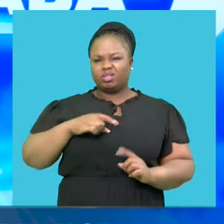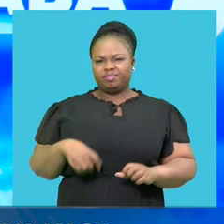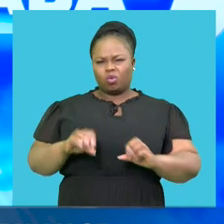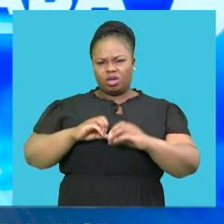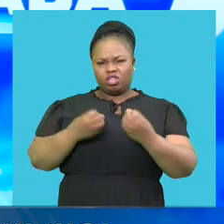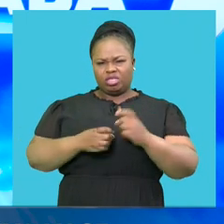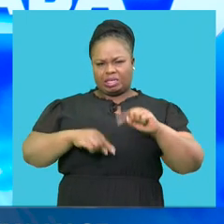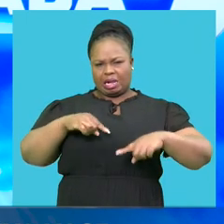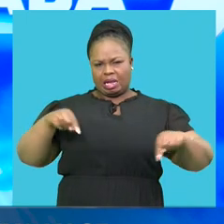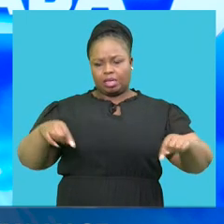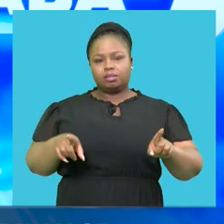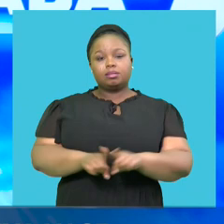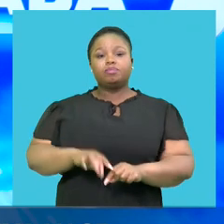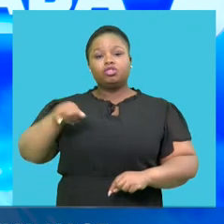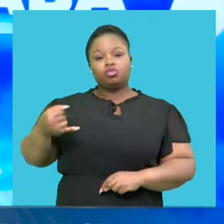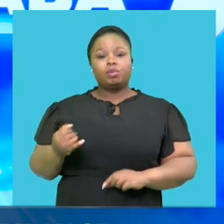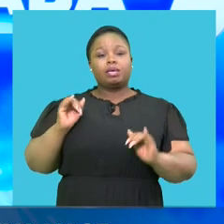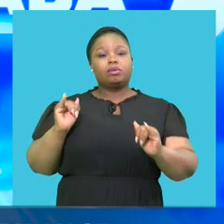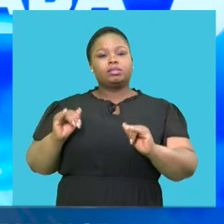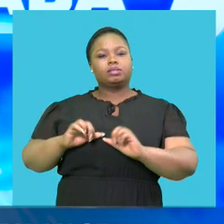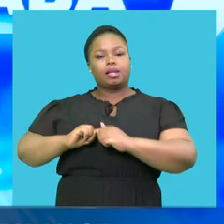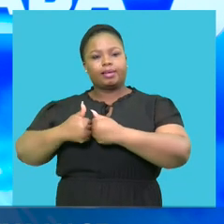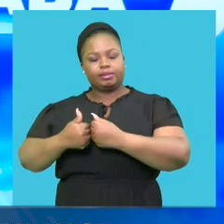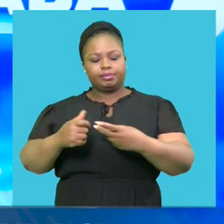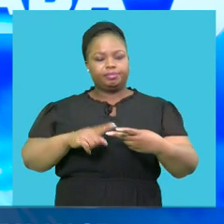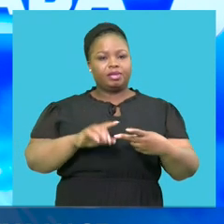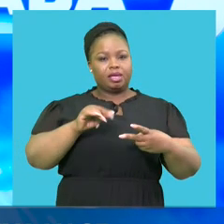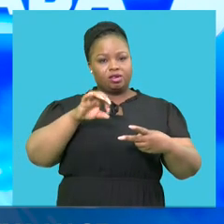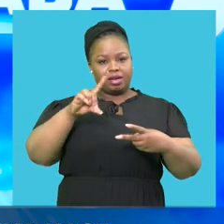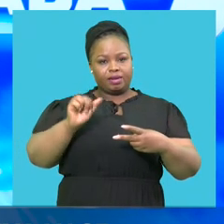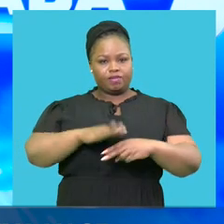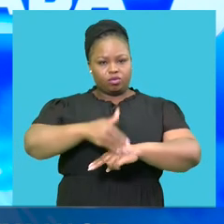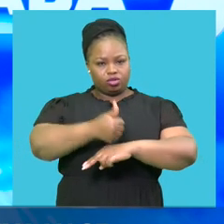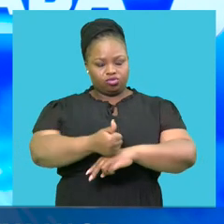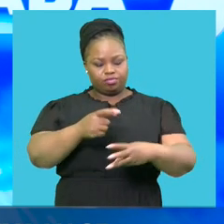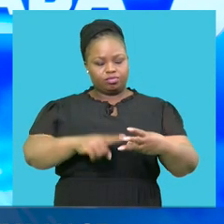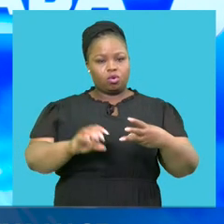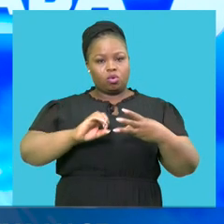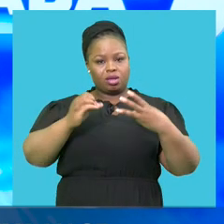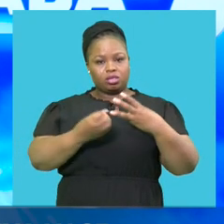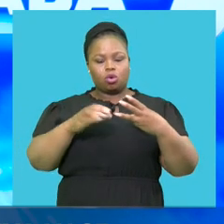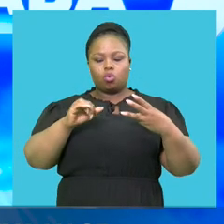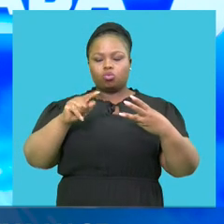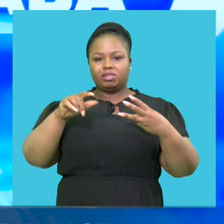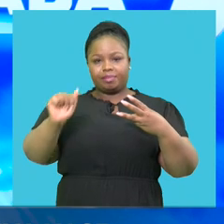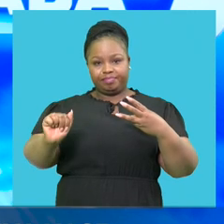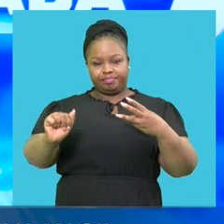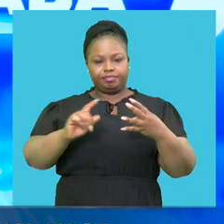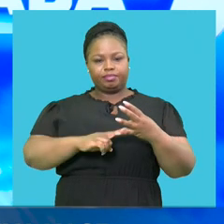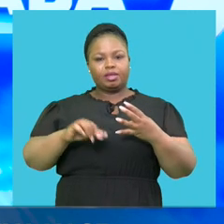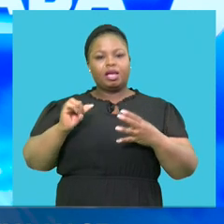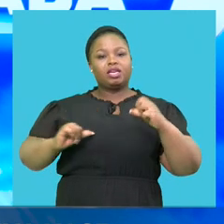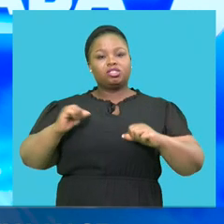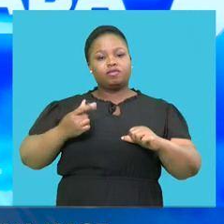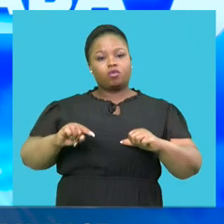nunei lhugene ubalaguzo i chope Crisis Alliance, i Ahmed Katrada Foundation, i Organization and Doing Tax Abuse, i Action for